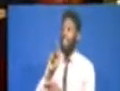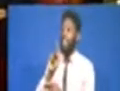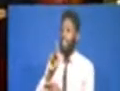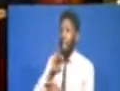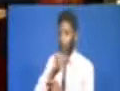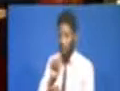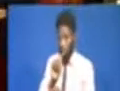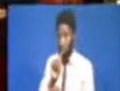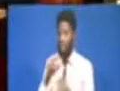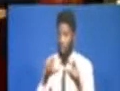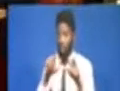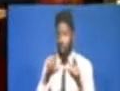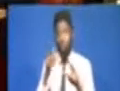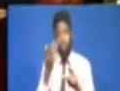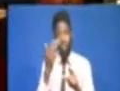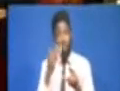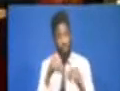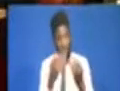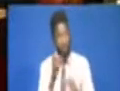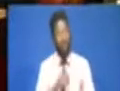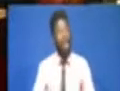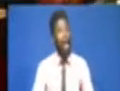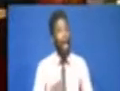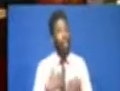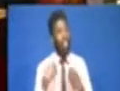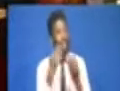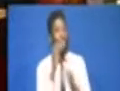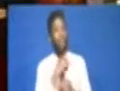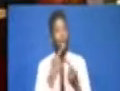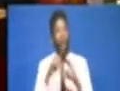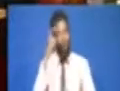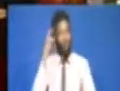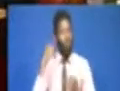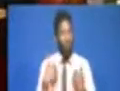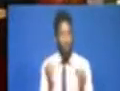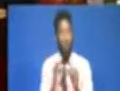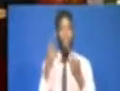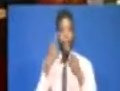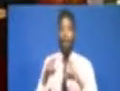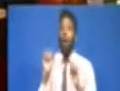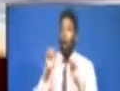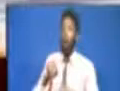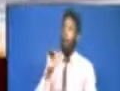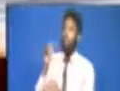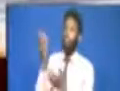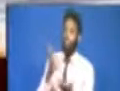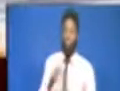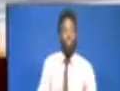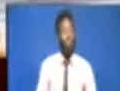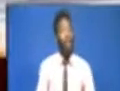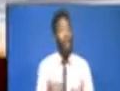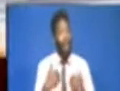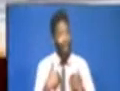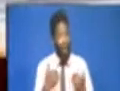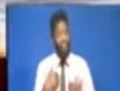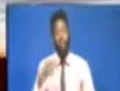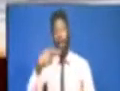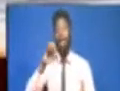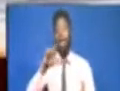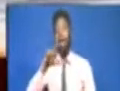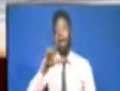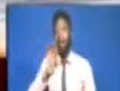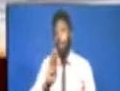submitted. I submitted, but I don't have the original here. Confirm. I can get it, yes. You have the Higher Education Loans Board clearance.